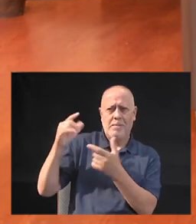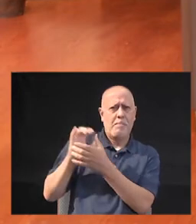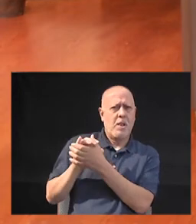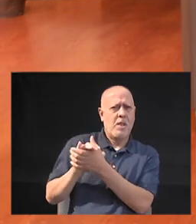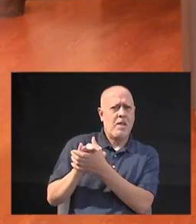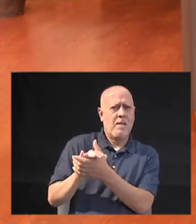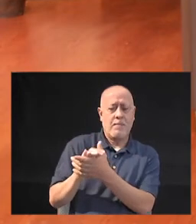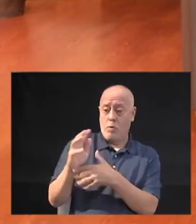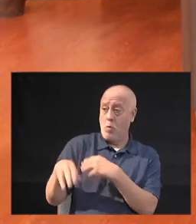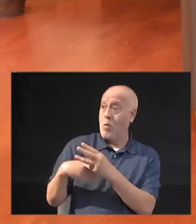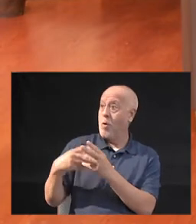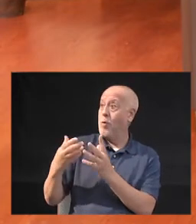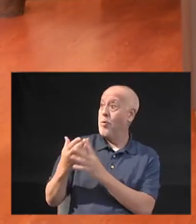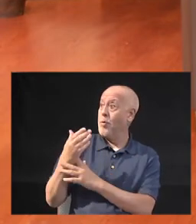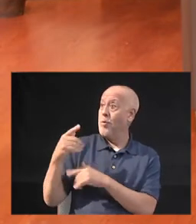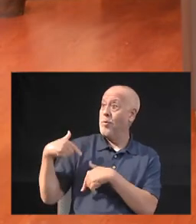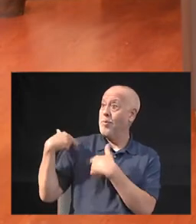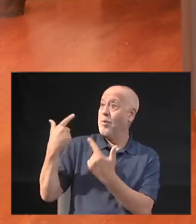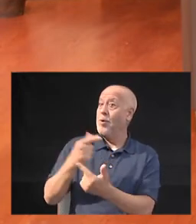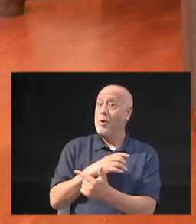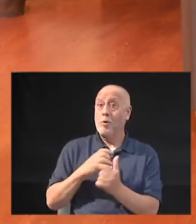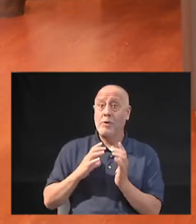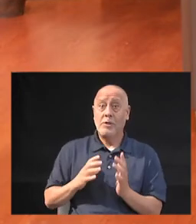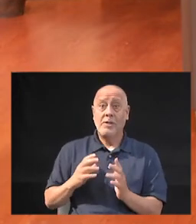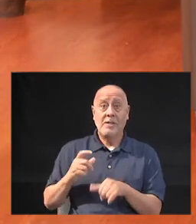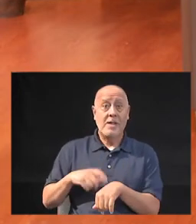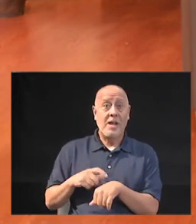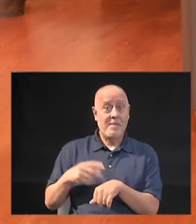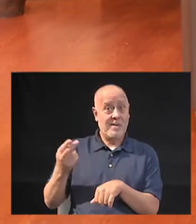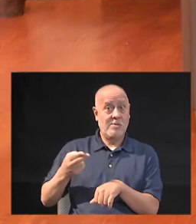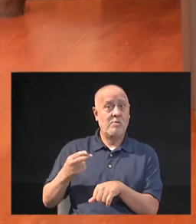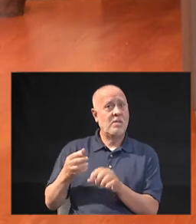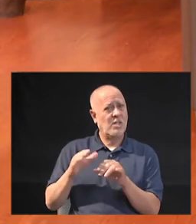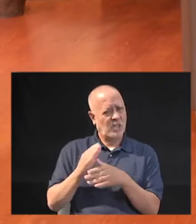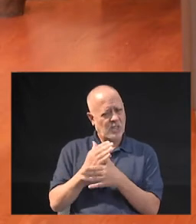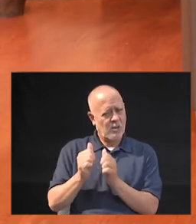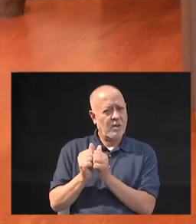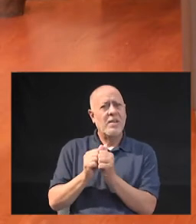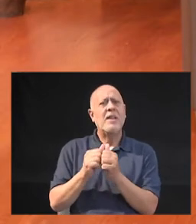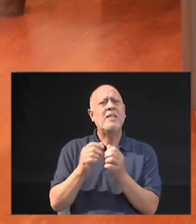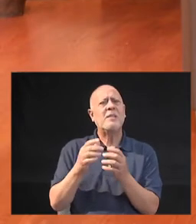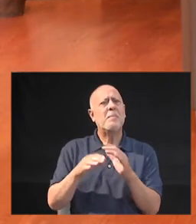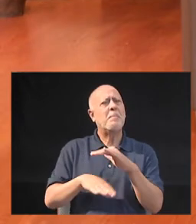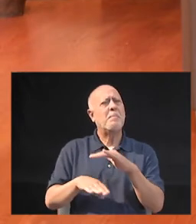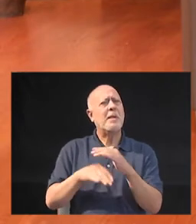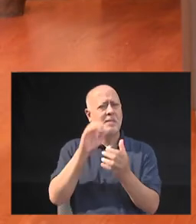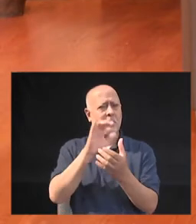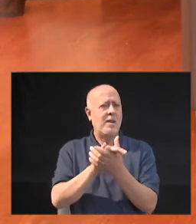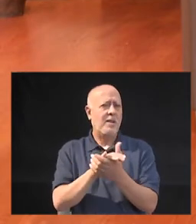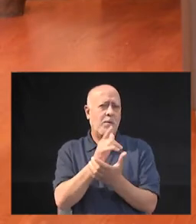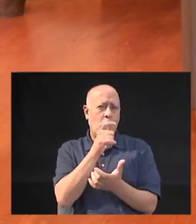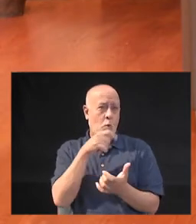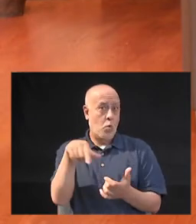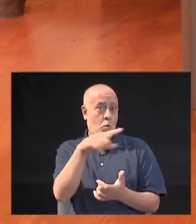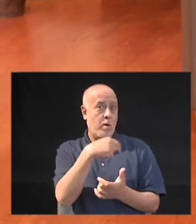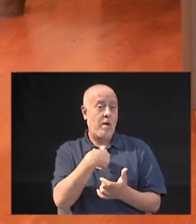throughout all of Christianity shares together, and it's the essential beliefs of who we are as followers of Jesus.